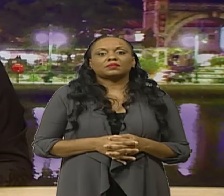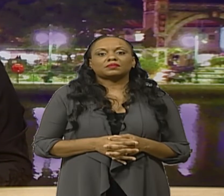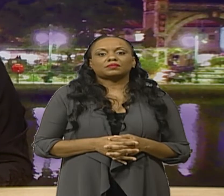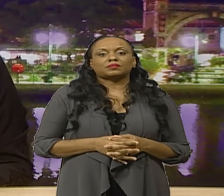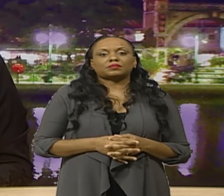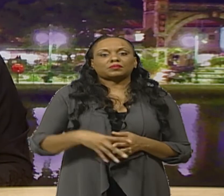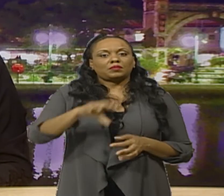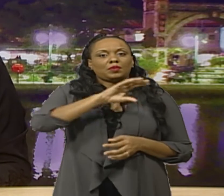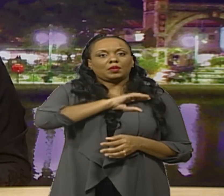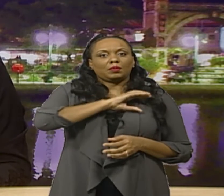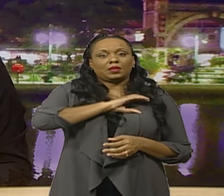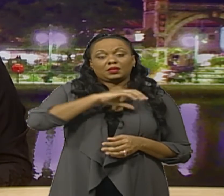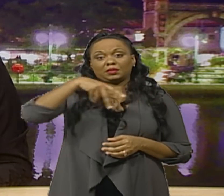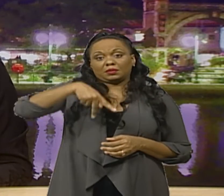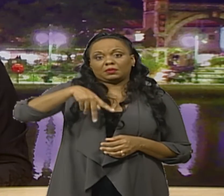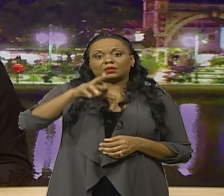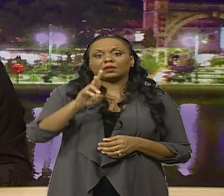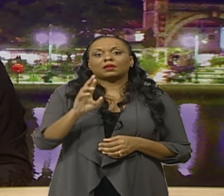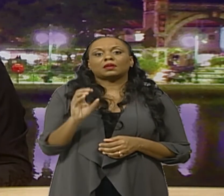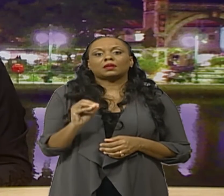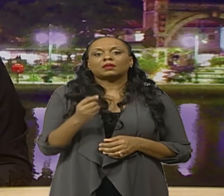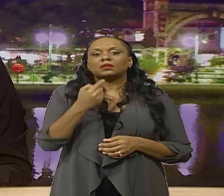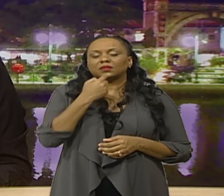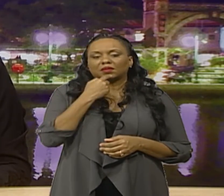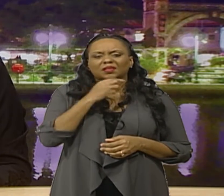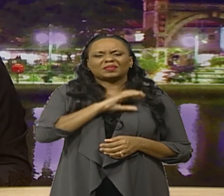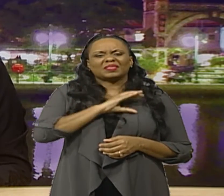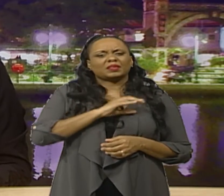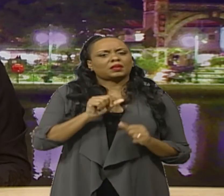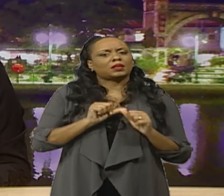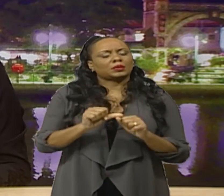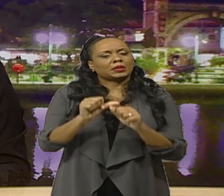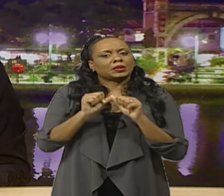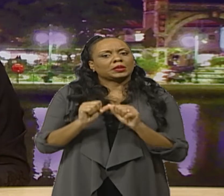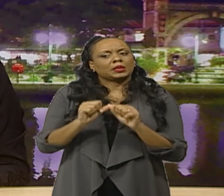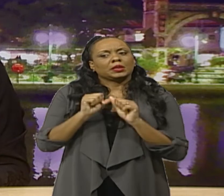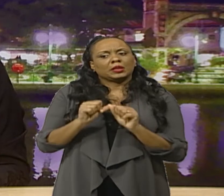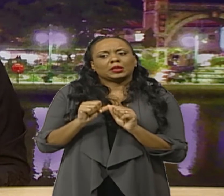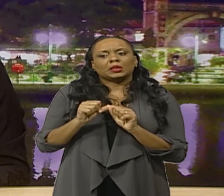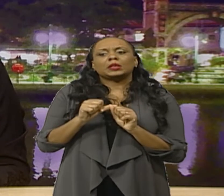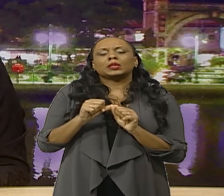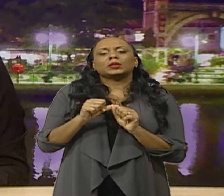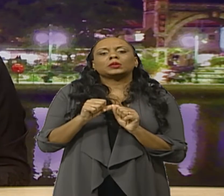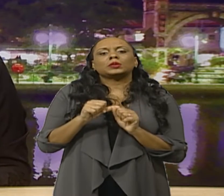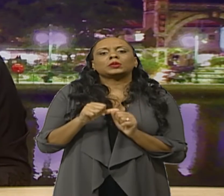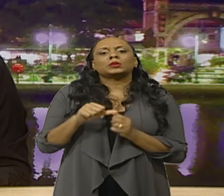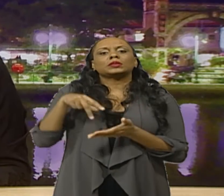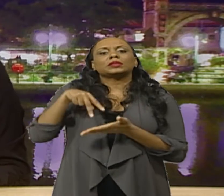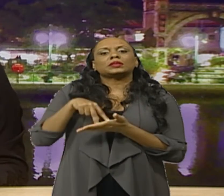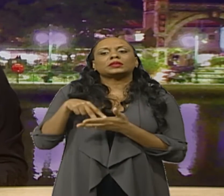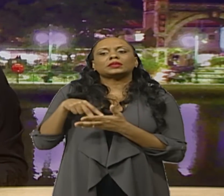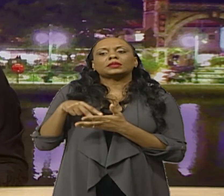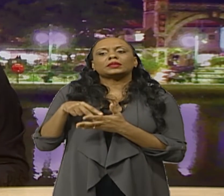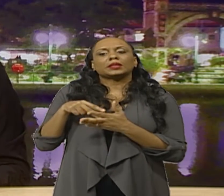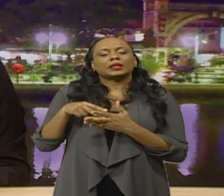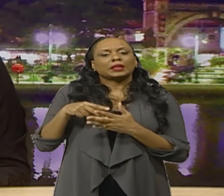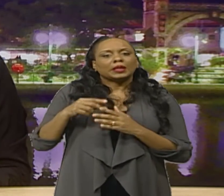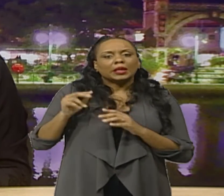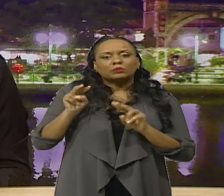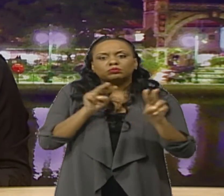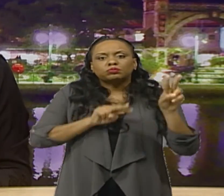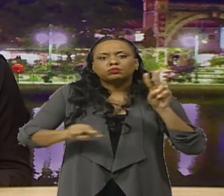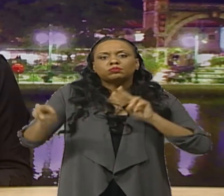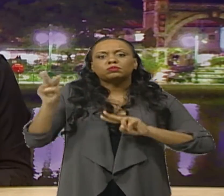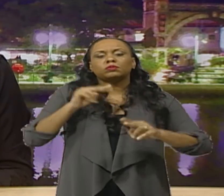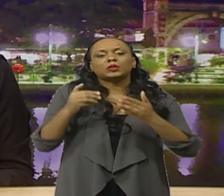And Police Public Relations Officer Acting Inspector Rodney Innes says the force will maintain its presence in the new terminal at Constitution